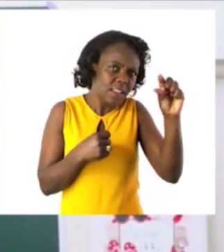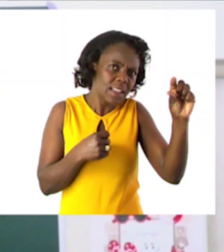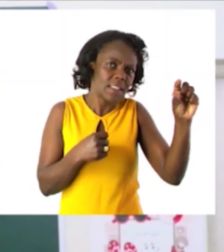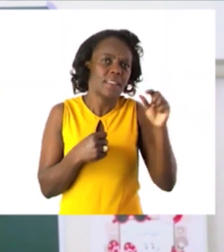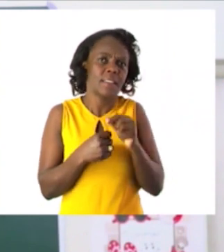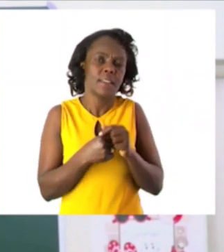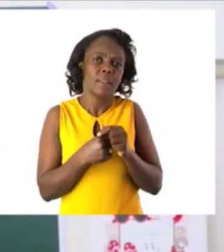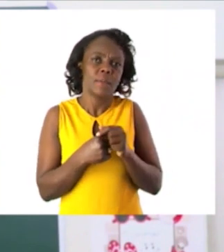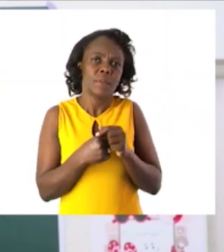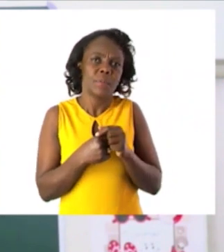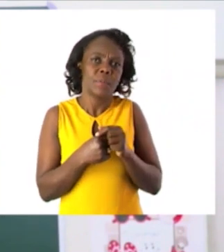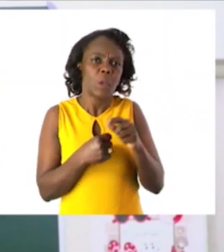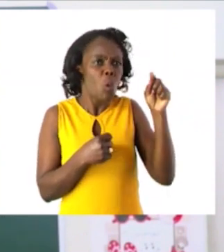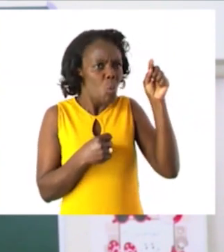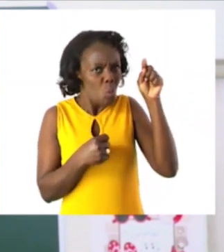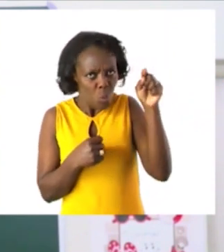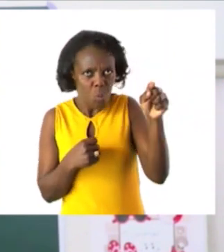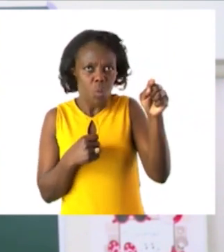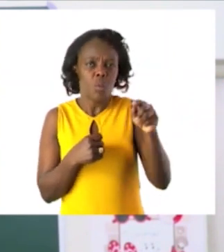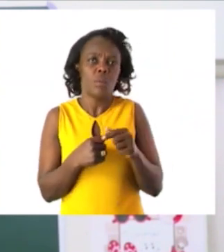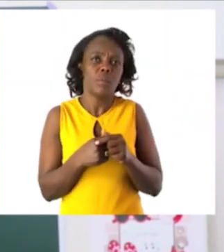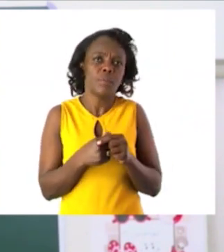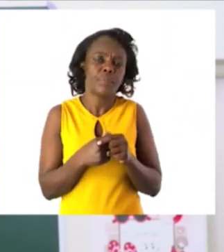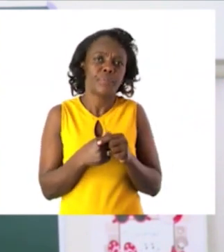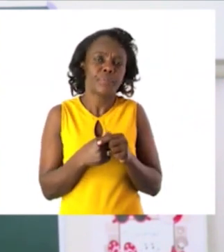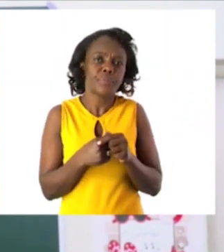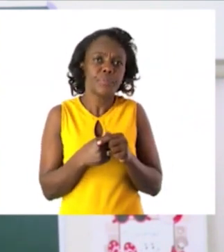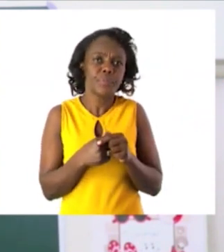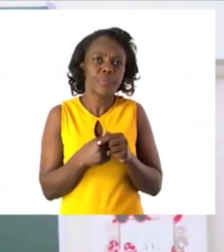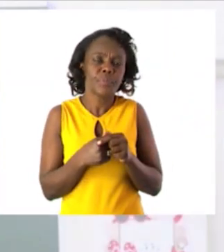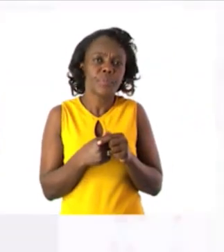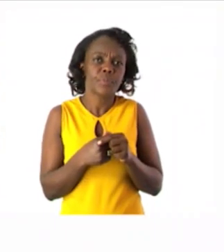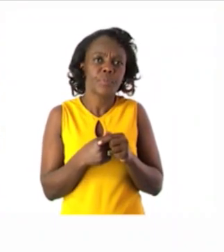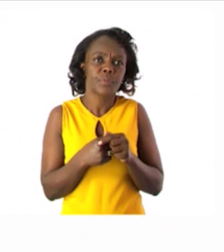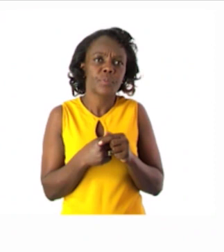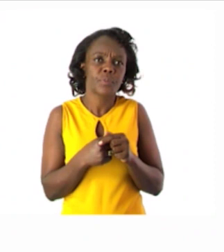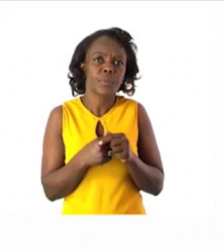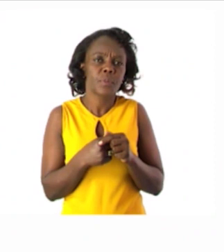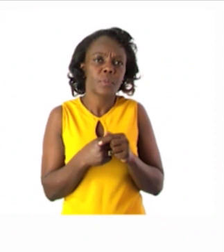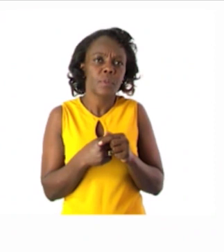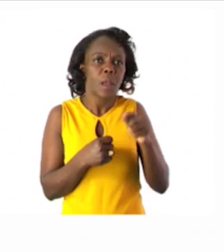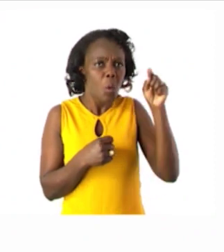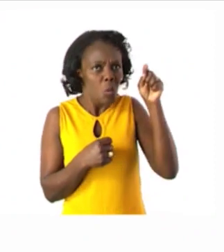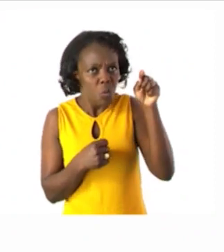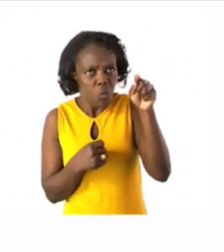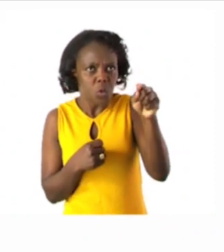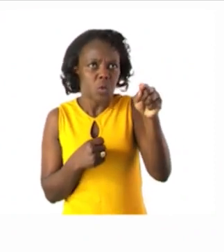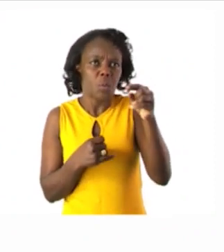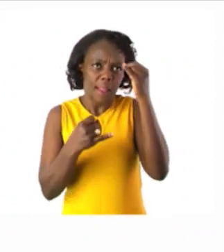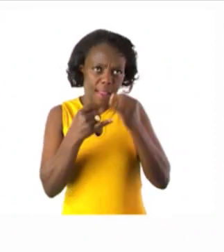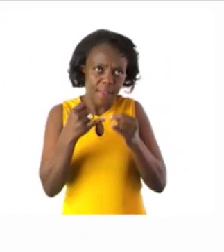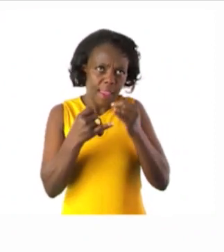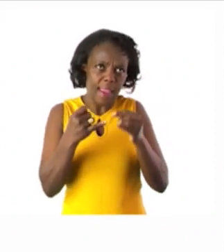this sentence is going to continue or it has ended. So at the end of this sentence, they are supposed to put a full stop to